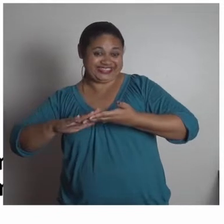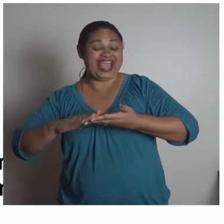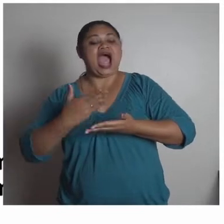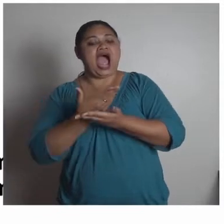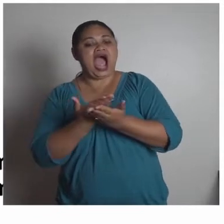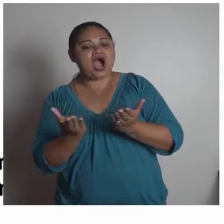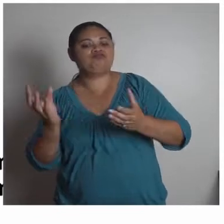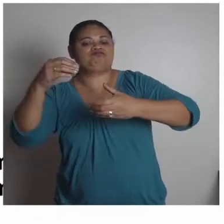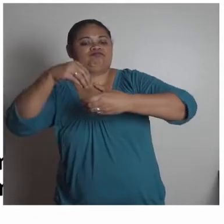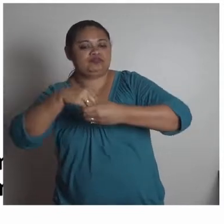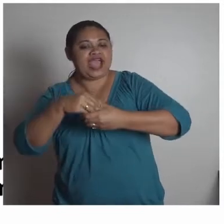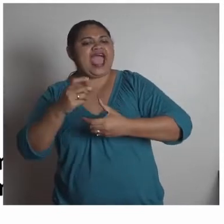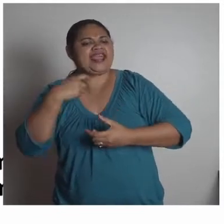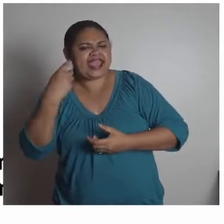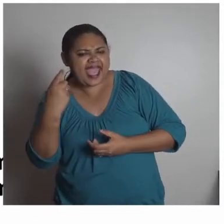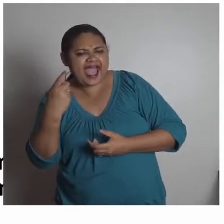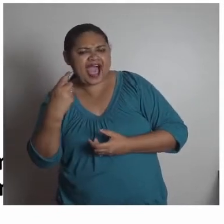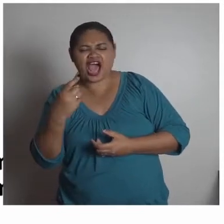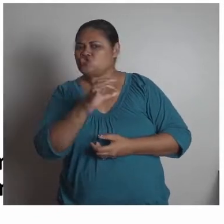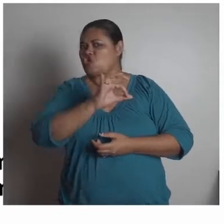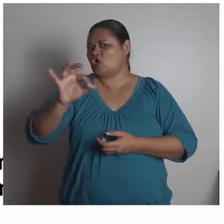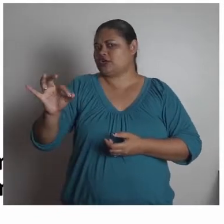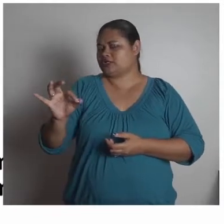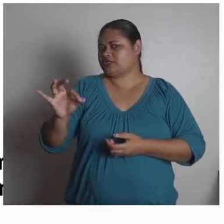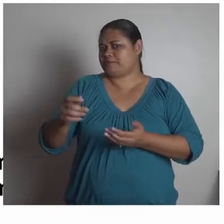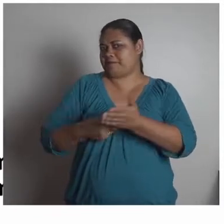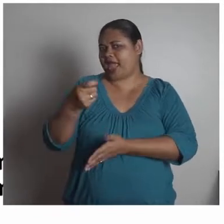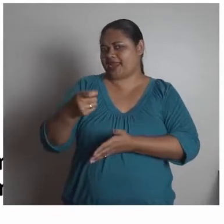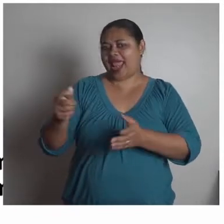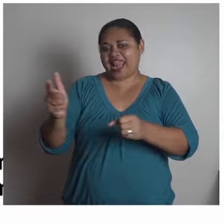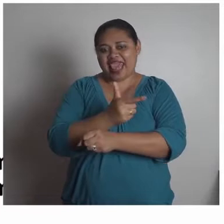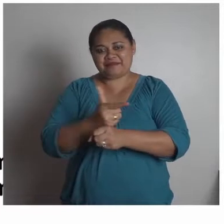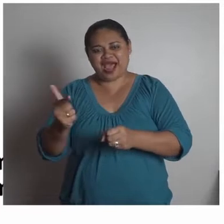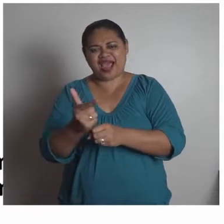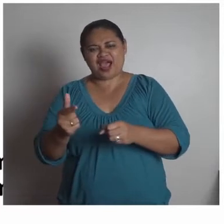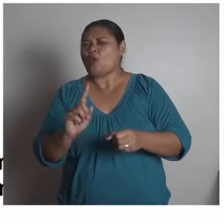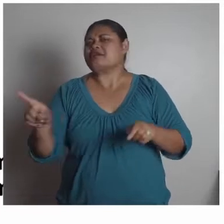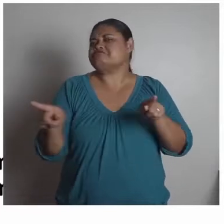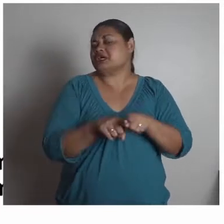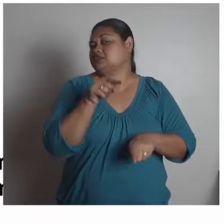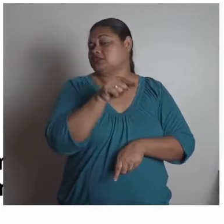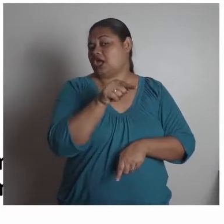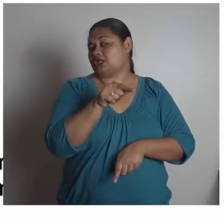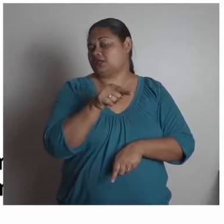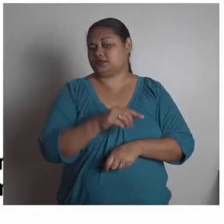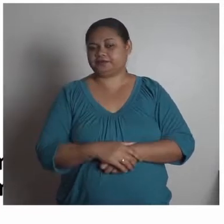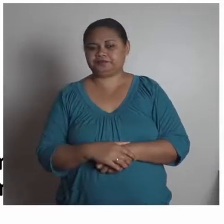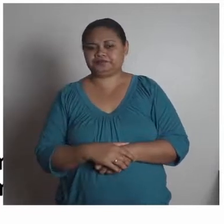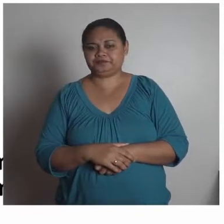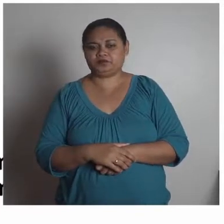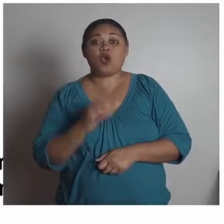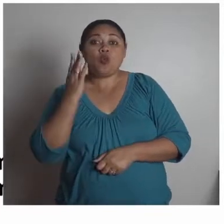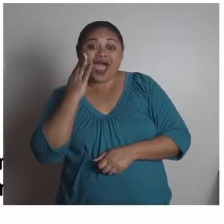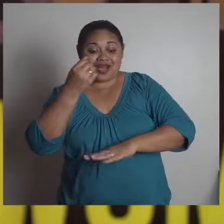your communities, is the incorporation of care and unpaid labor as fundamental economic activities.